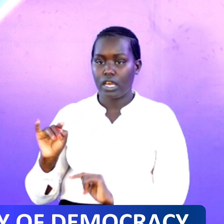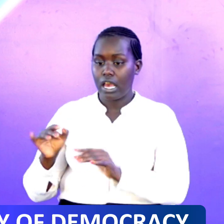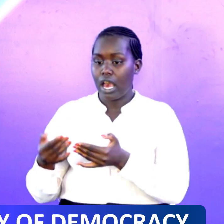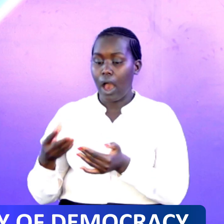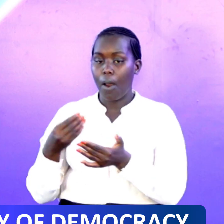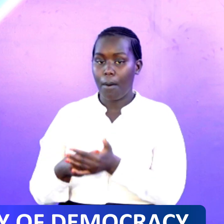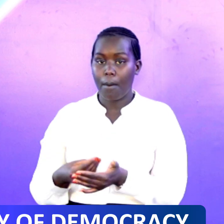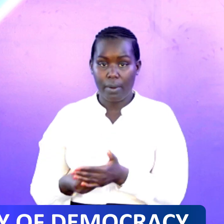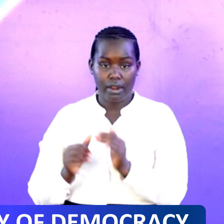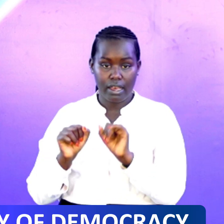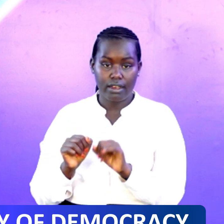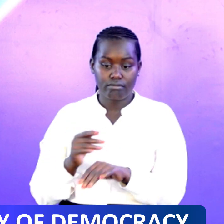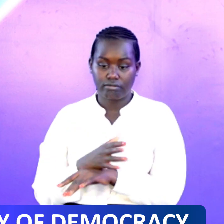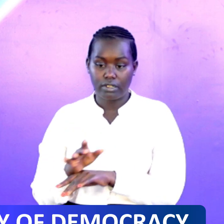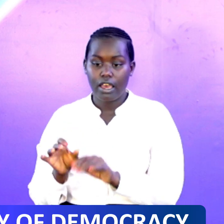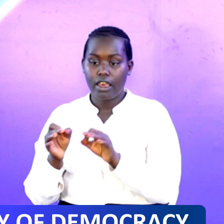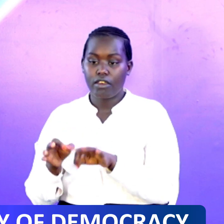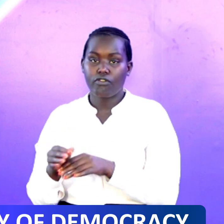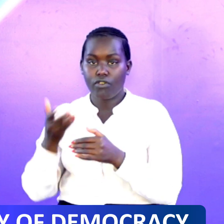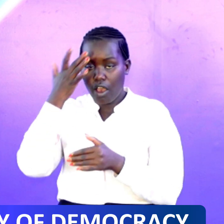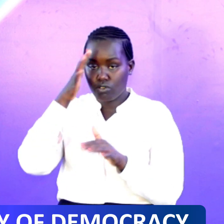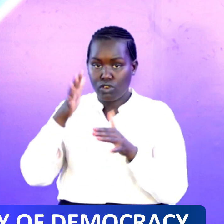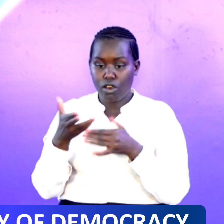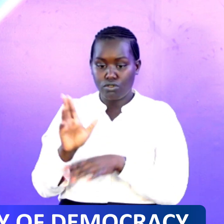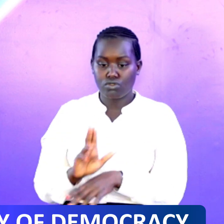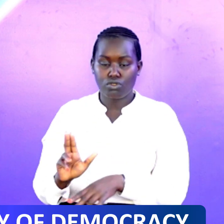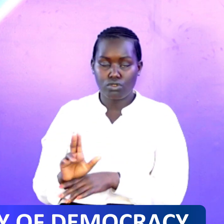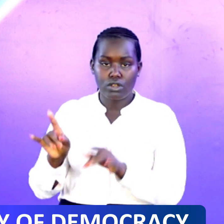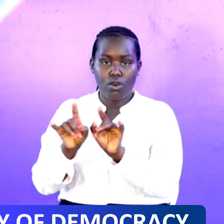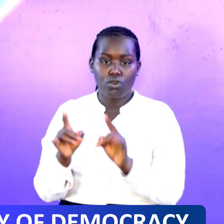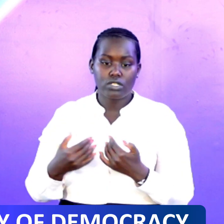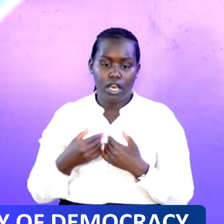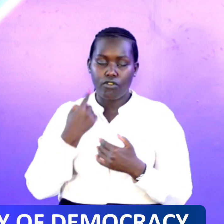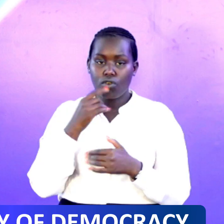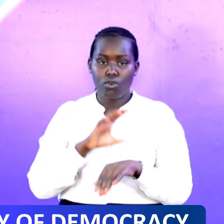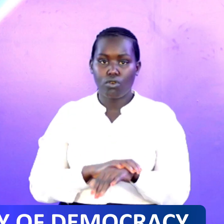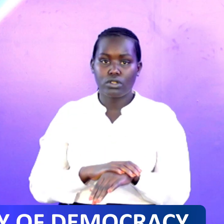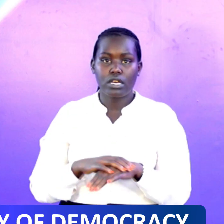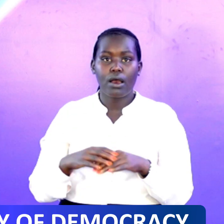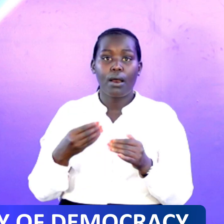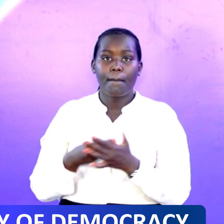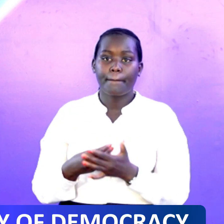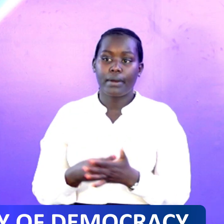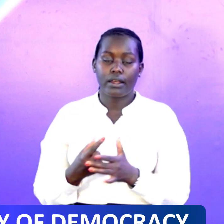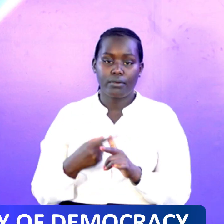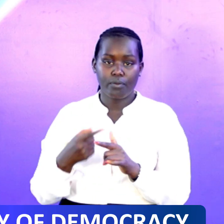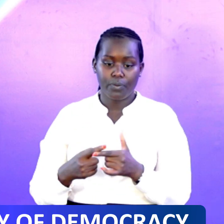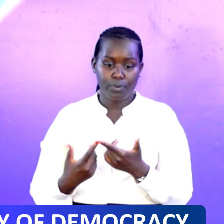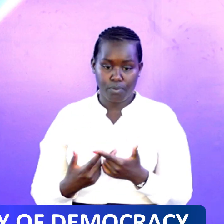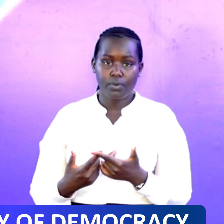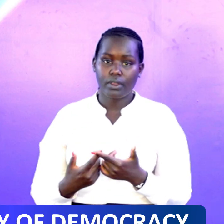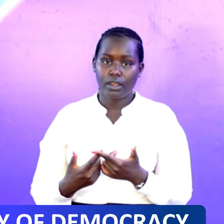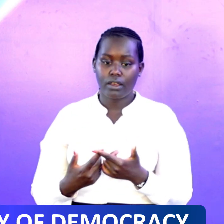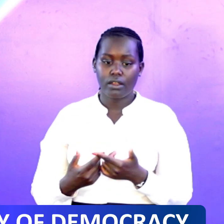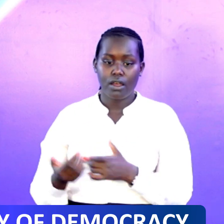you if you don't know how to use it. There's also somebody who received money and he bought a pickup and he heard that there's always back left.